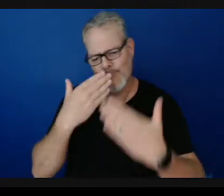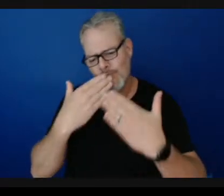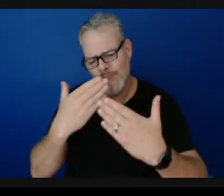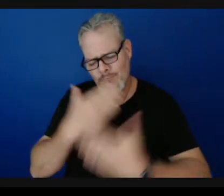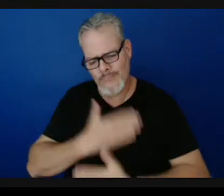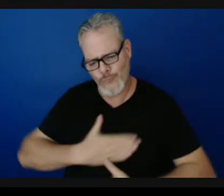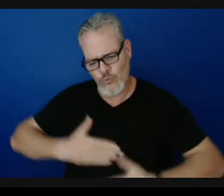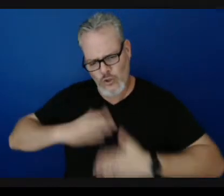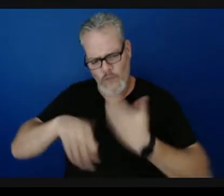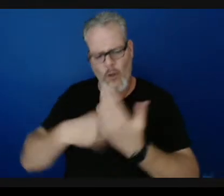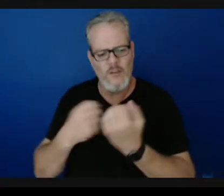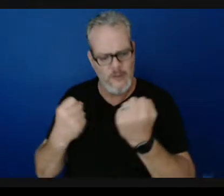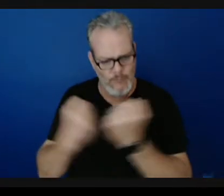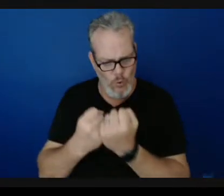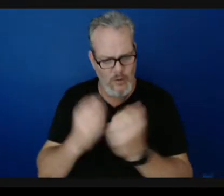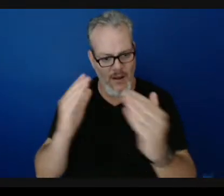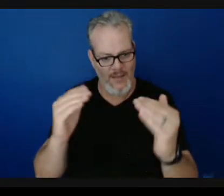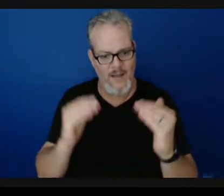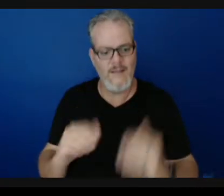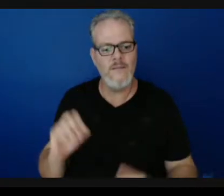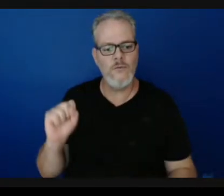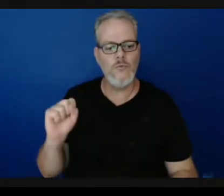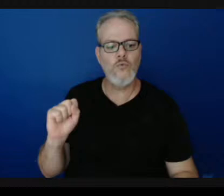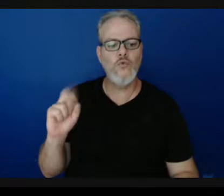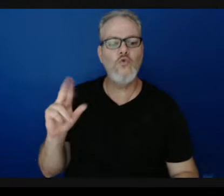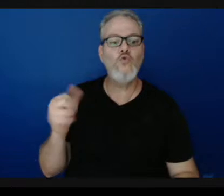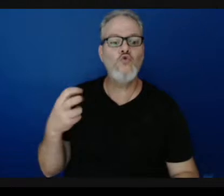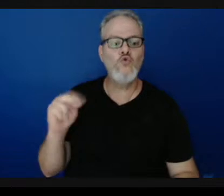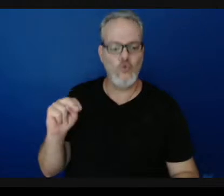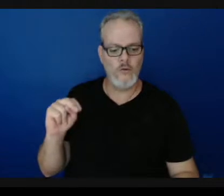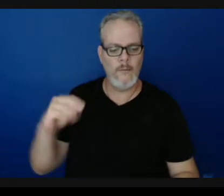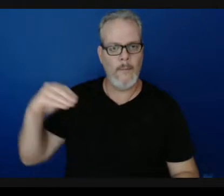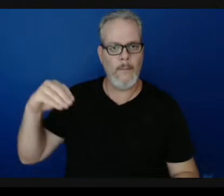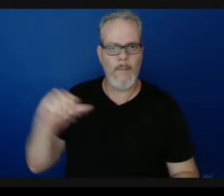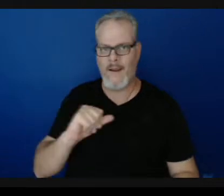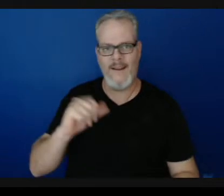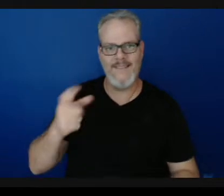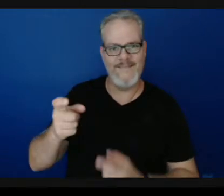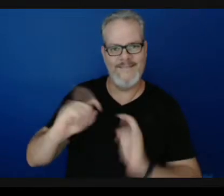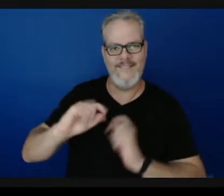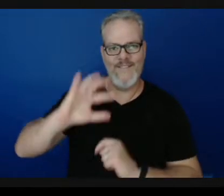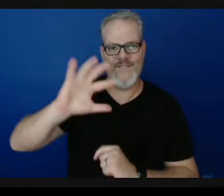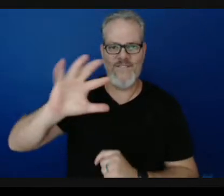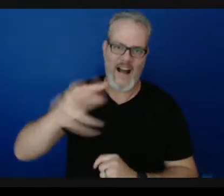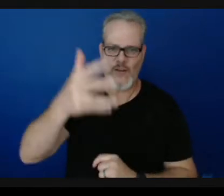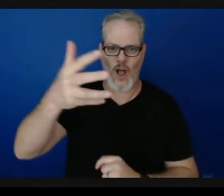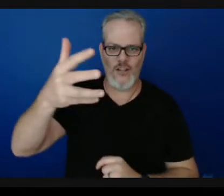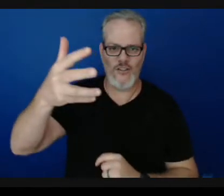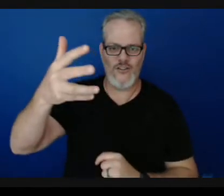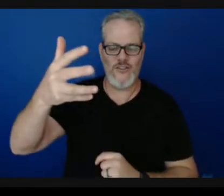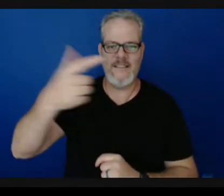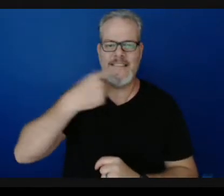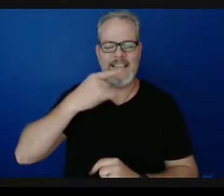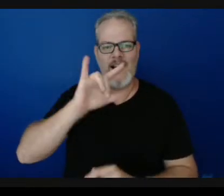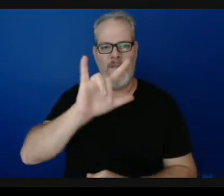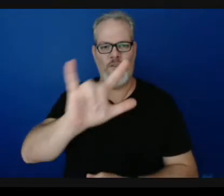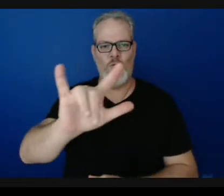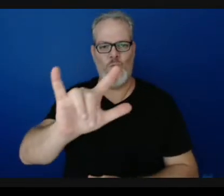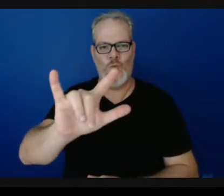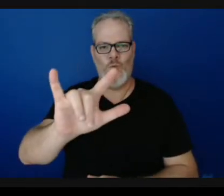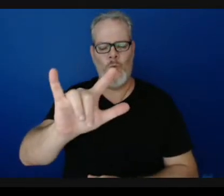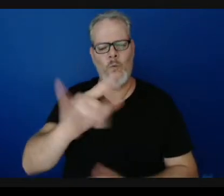there. And finally, Susan with an $5 super chat and says, love you. Appreciate all the support